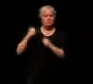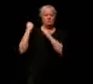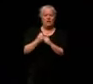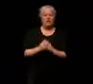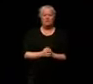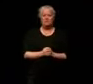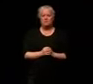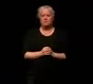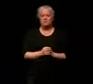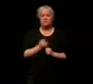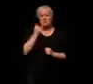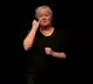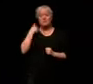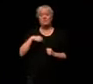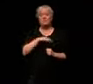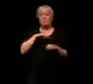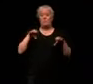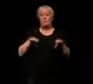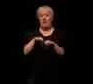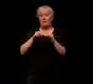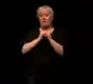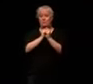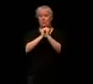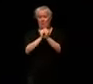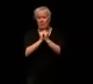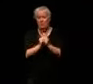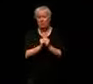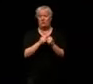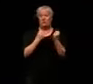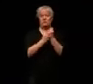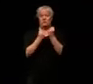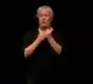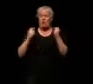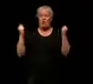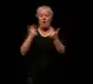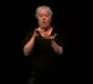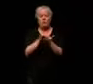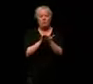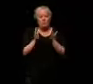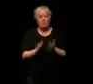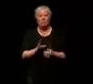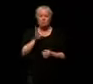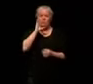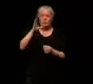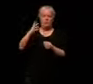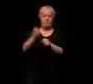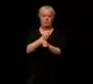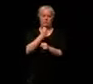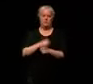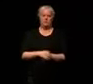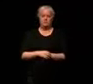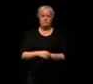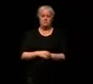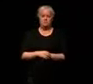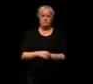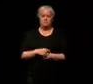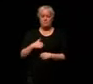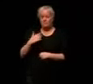Yorkers. And we do so and win. So I feel and you feel